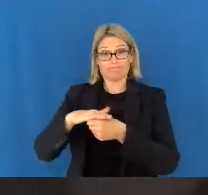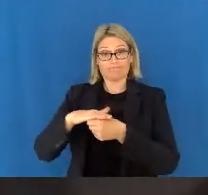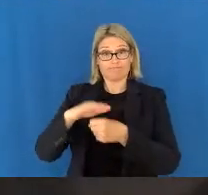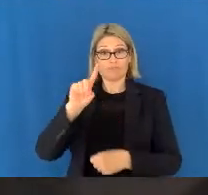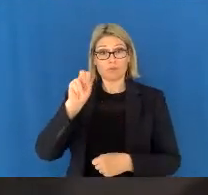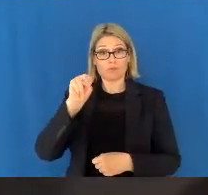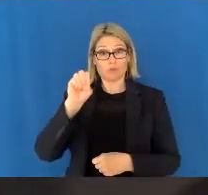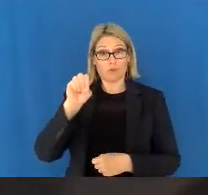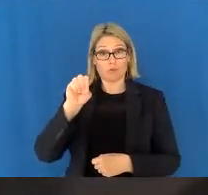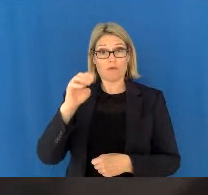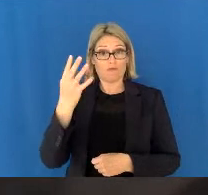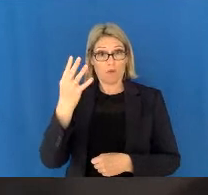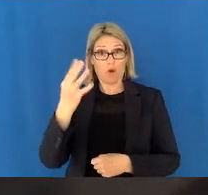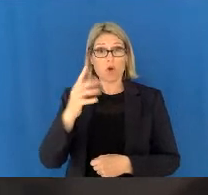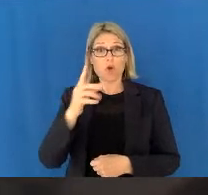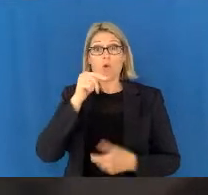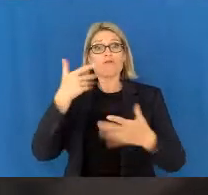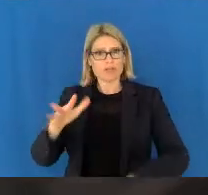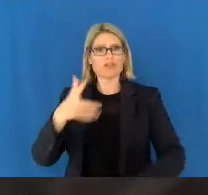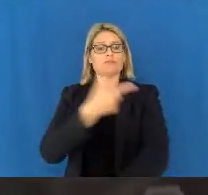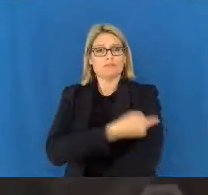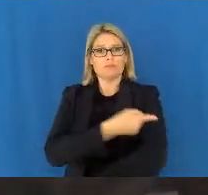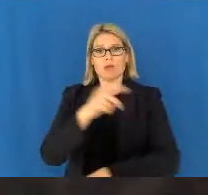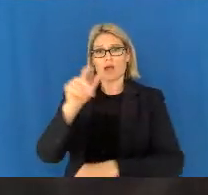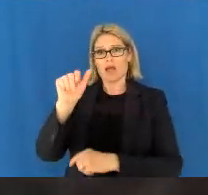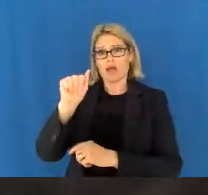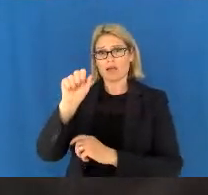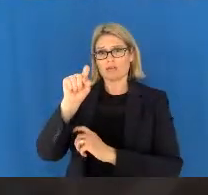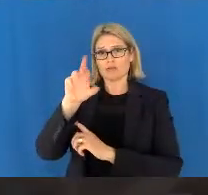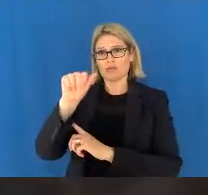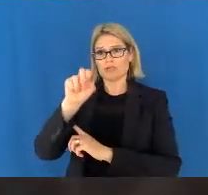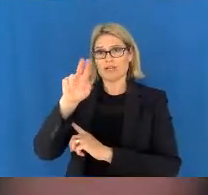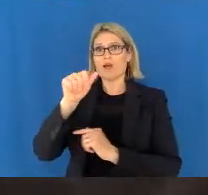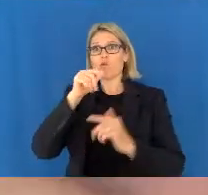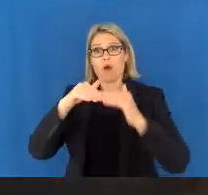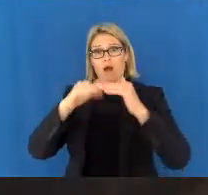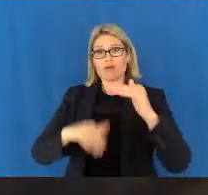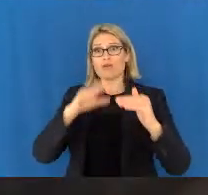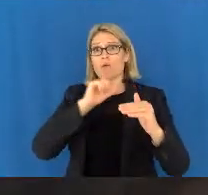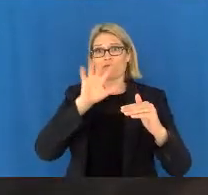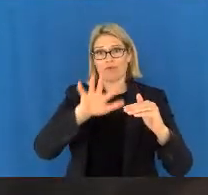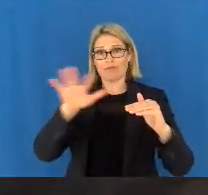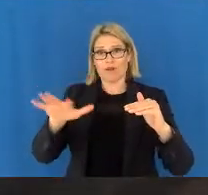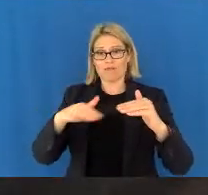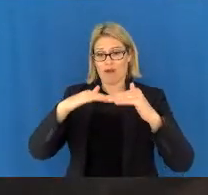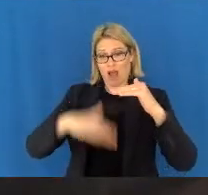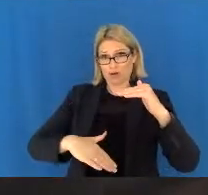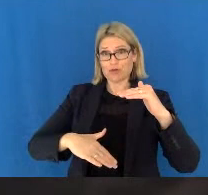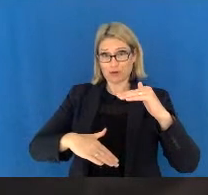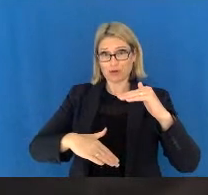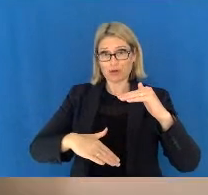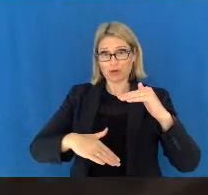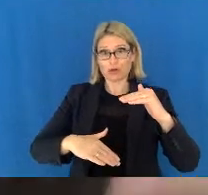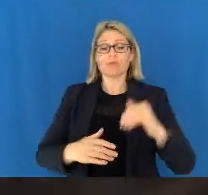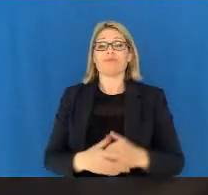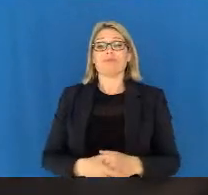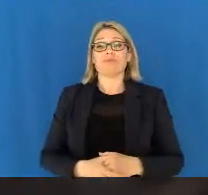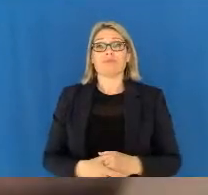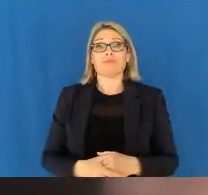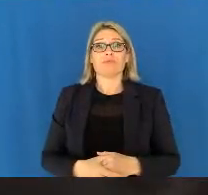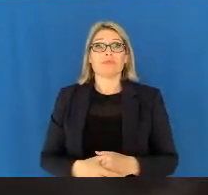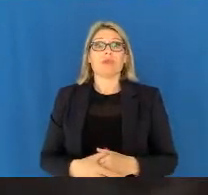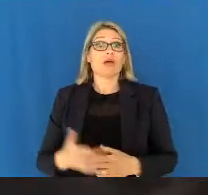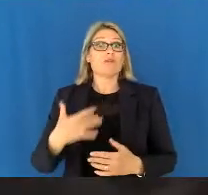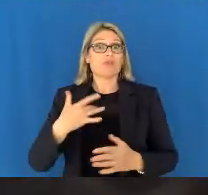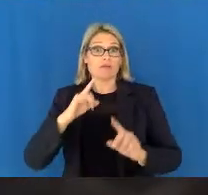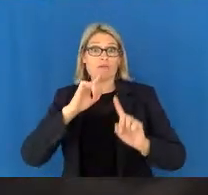people who received AstraZeneca who are under 55 years. And I think the answer, we can tell